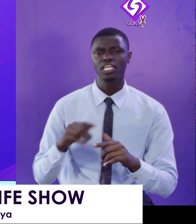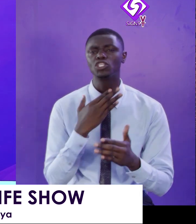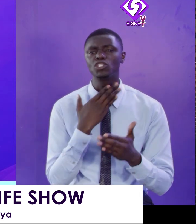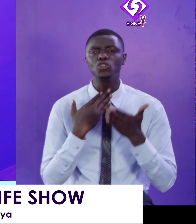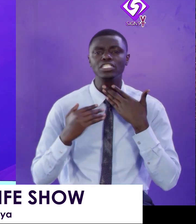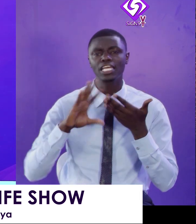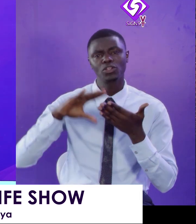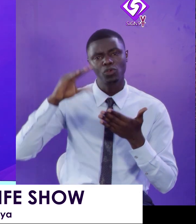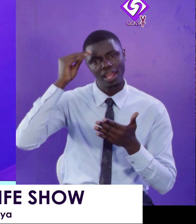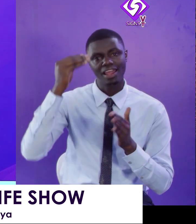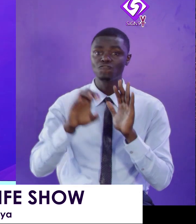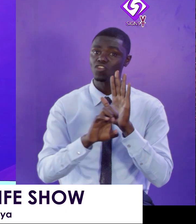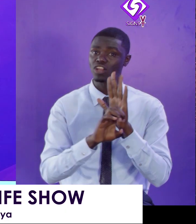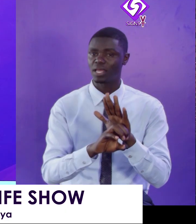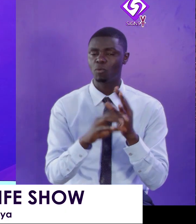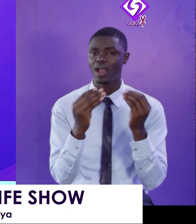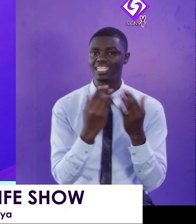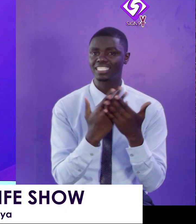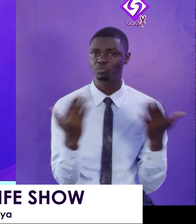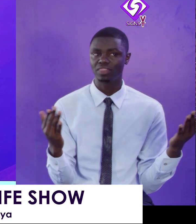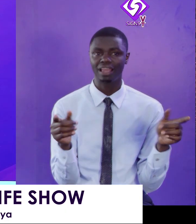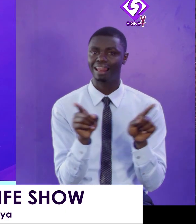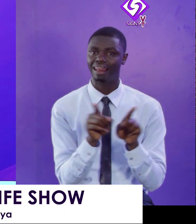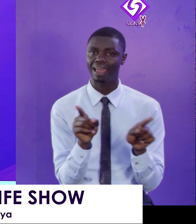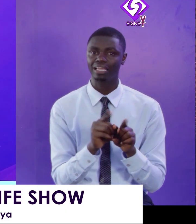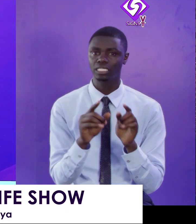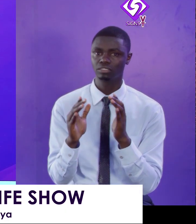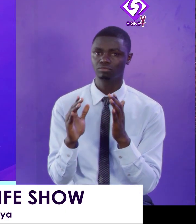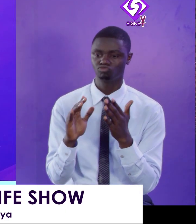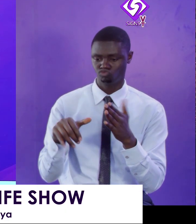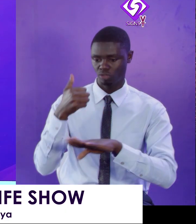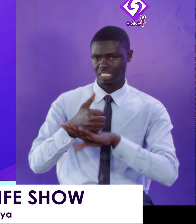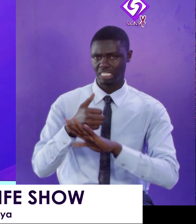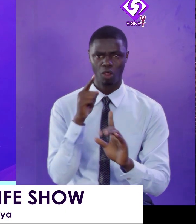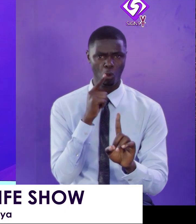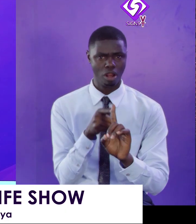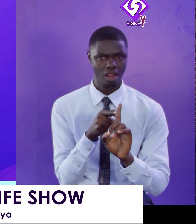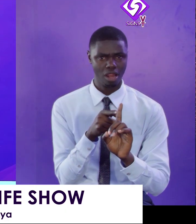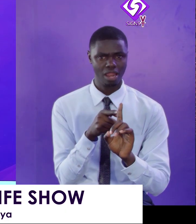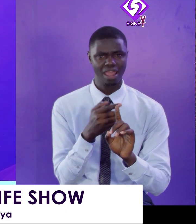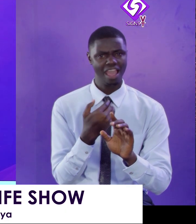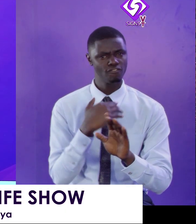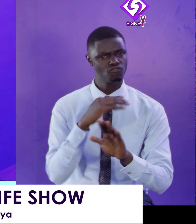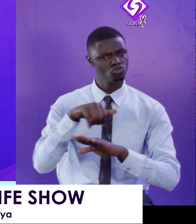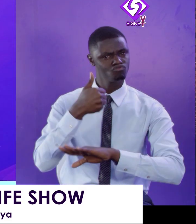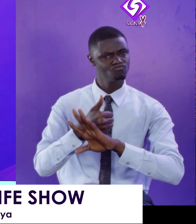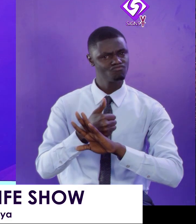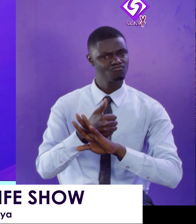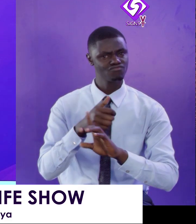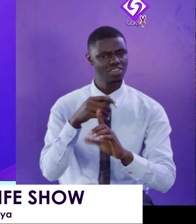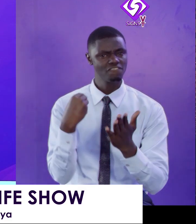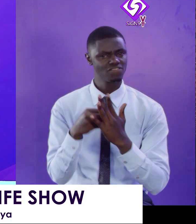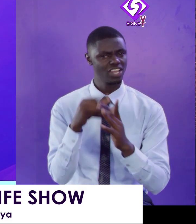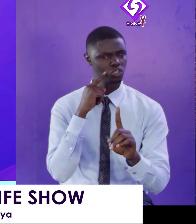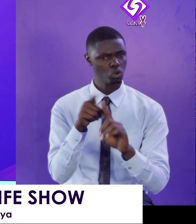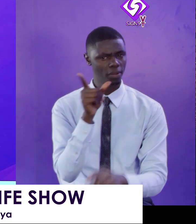learn? For example, a simple thing like setting goals. Have you ever set a goal, a financial goal?